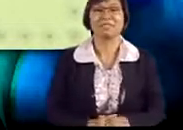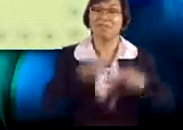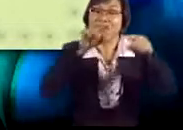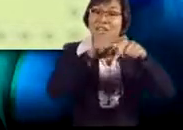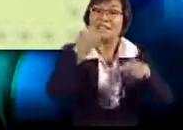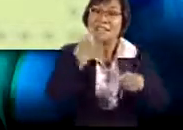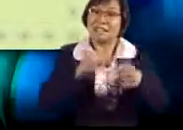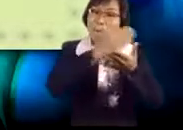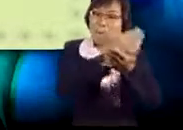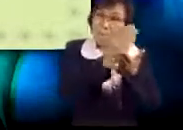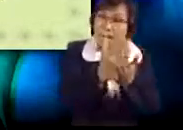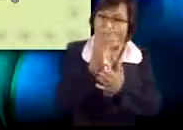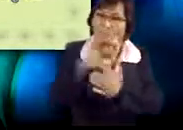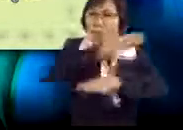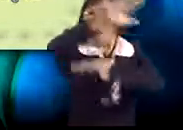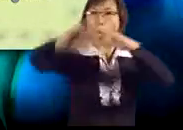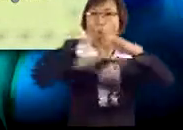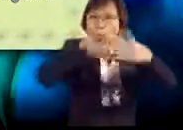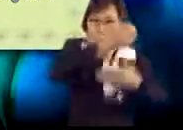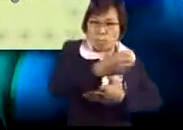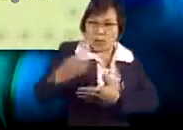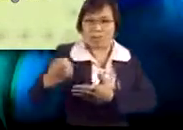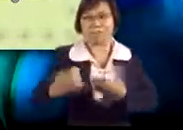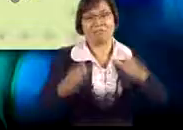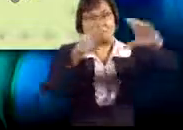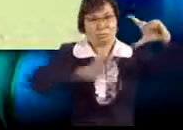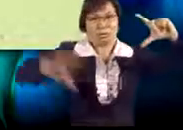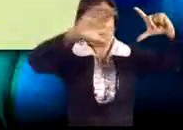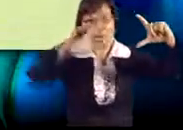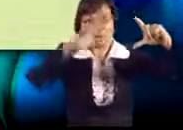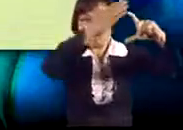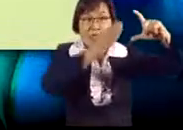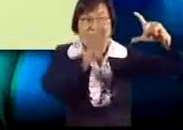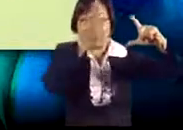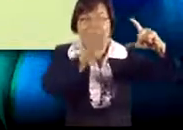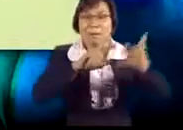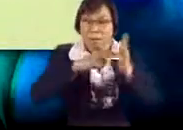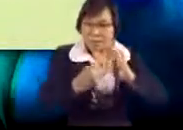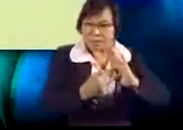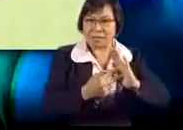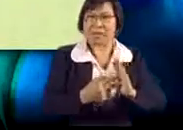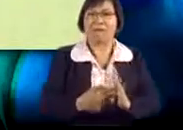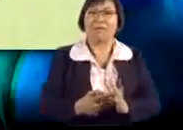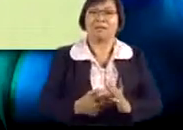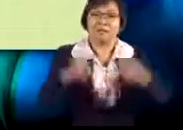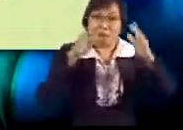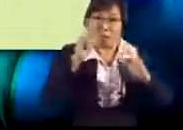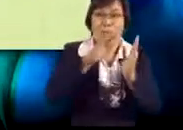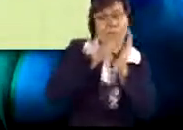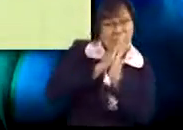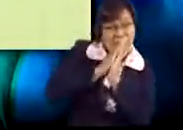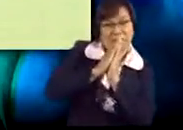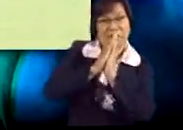A fraction is a part of a whole object. That means if we have one